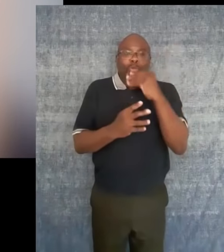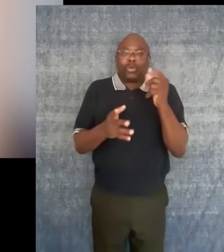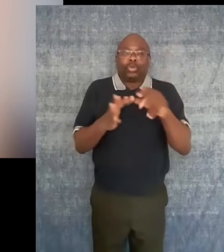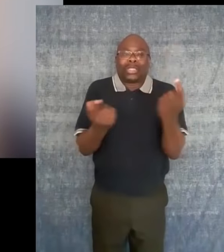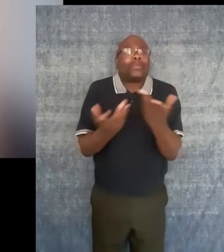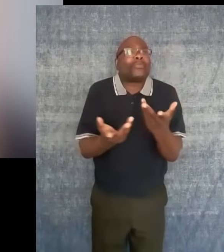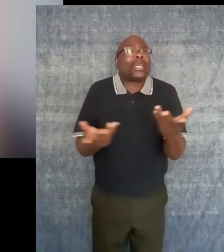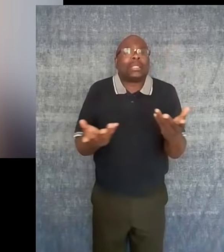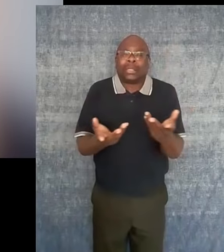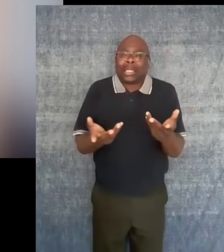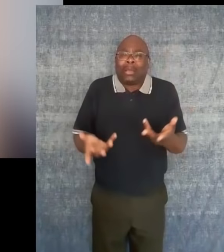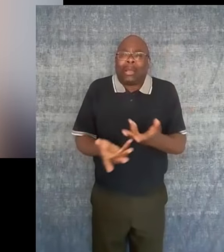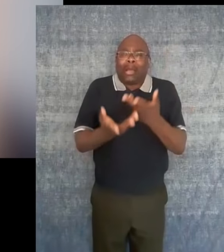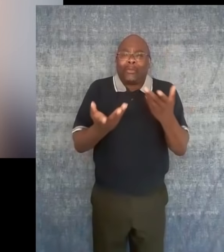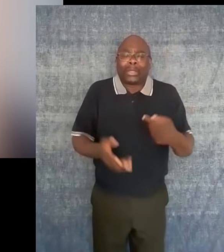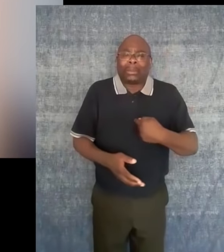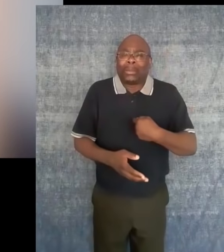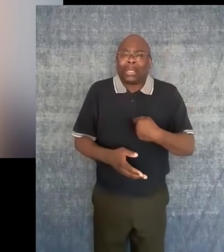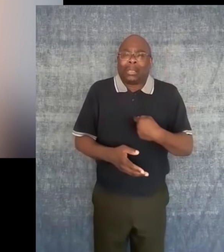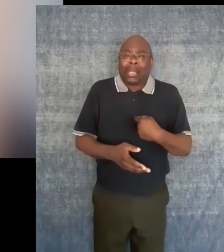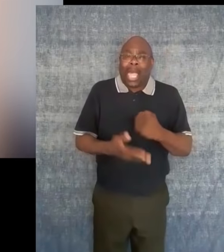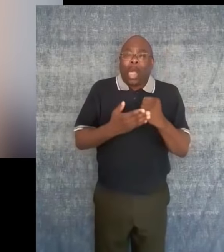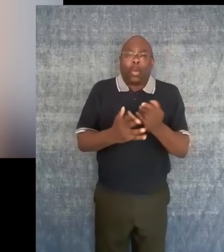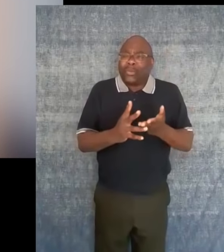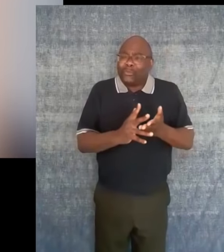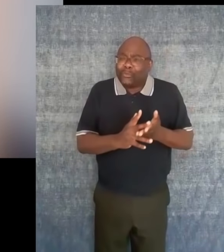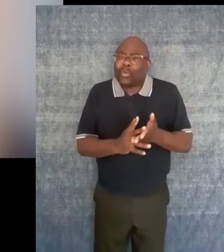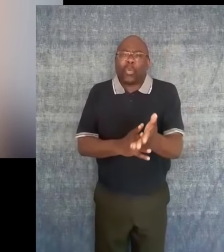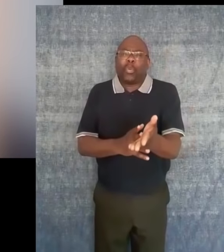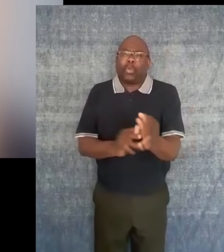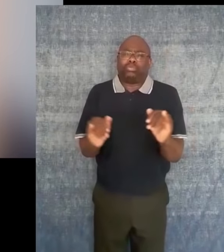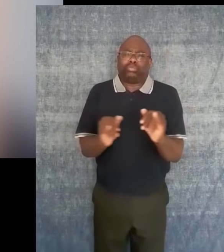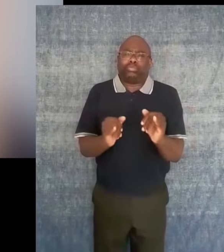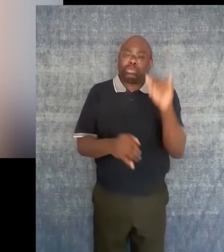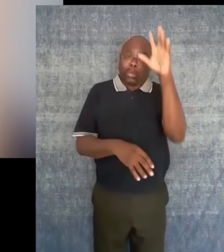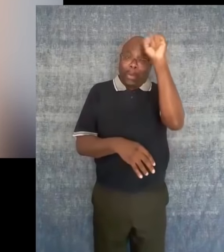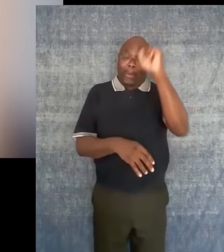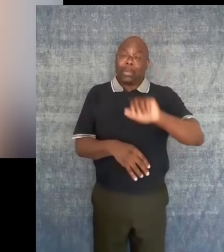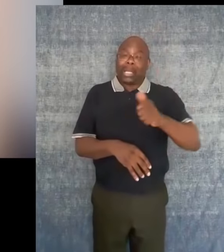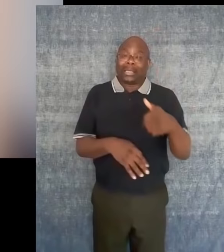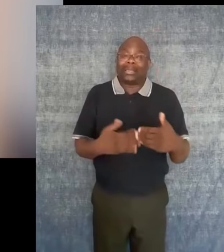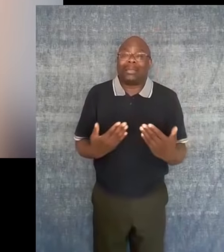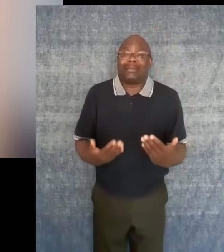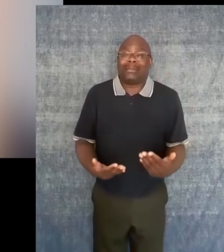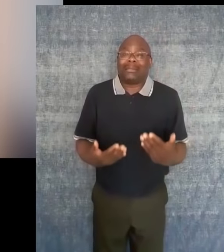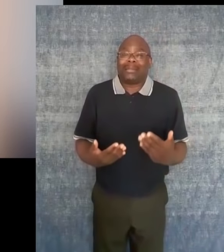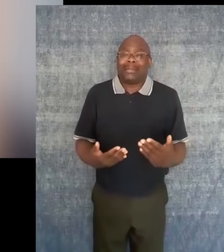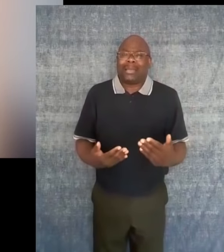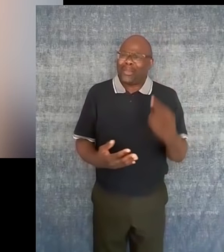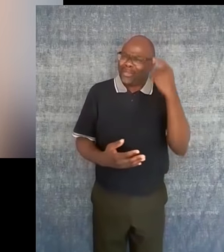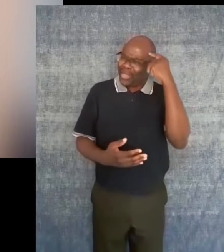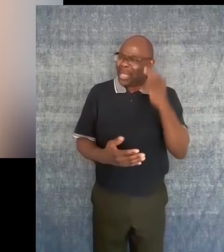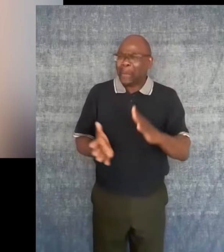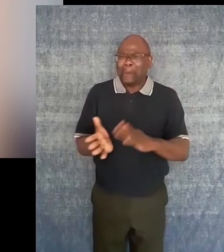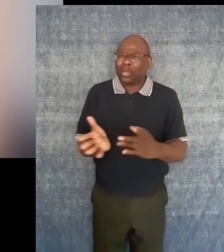something that would encourage me and bring me through. And I remember the next day, I think it was the